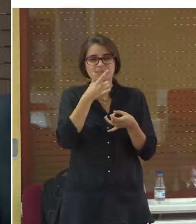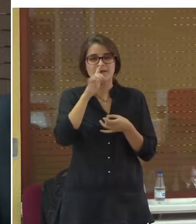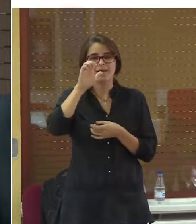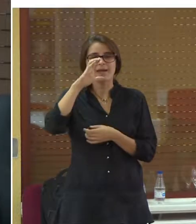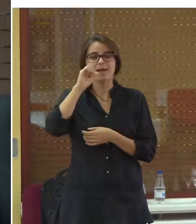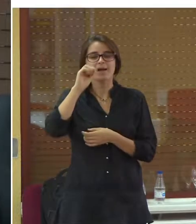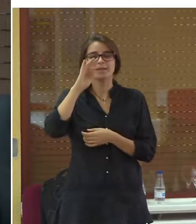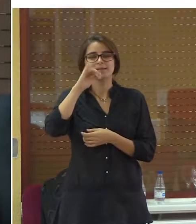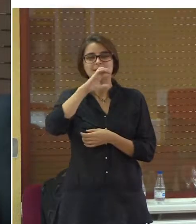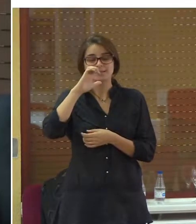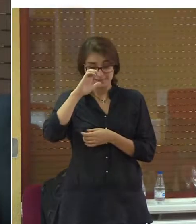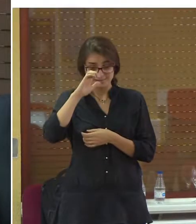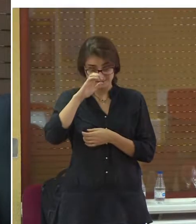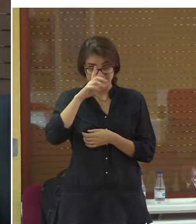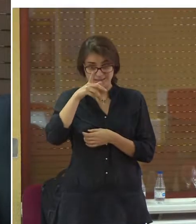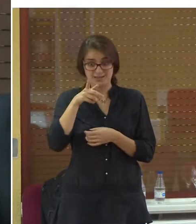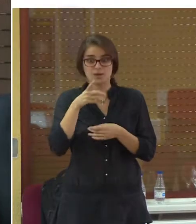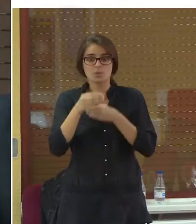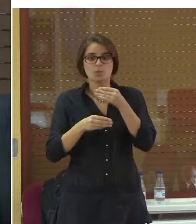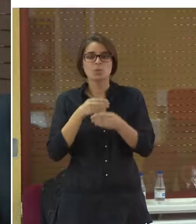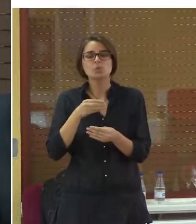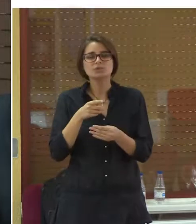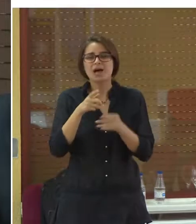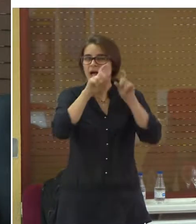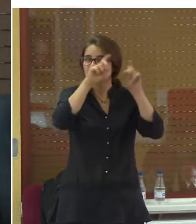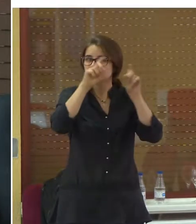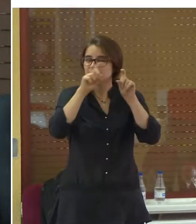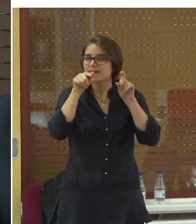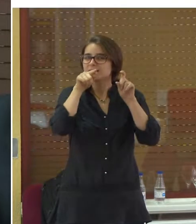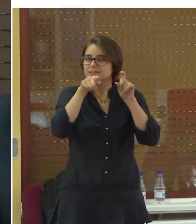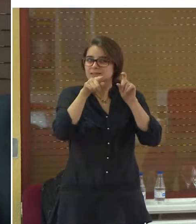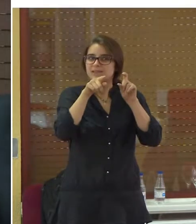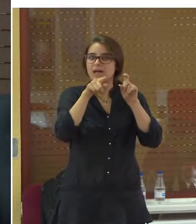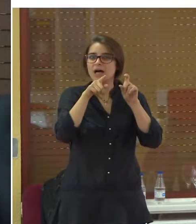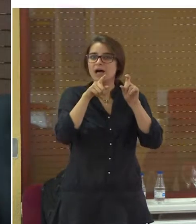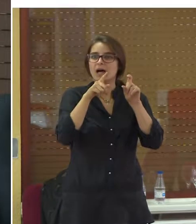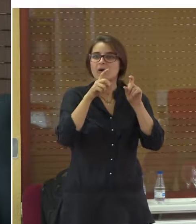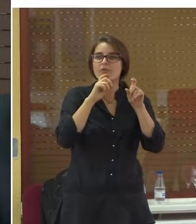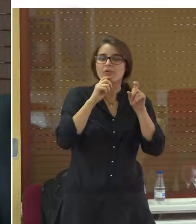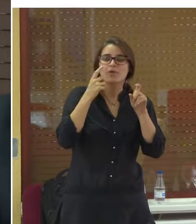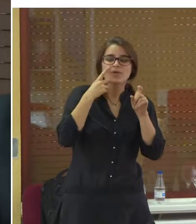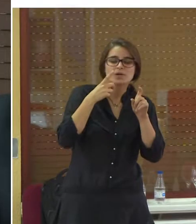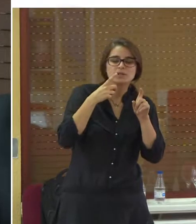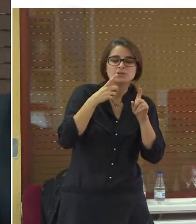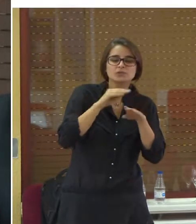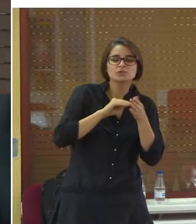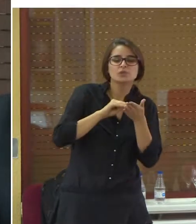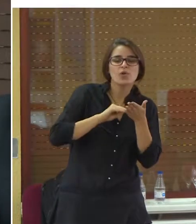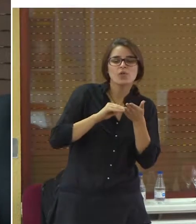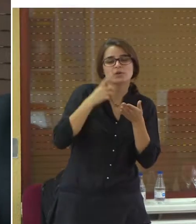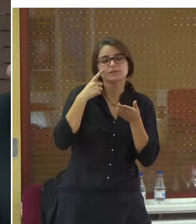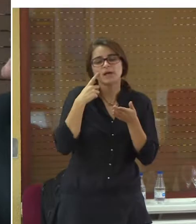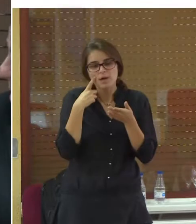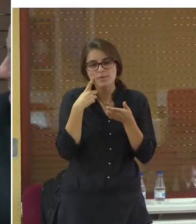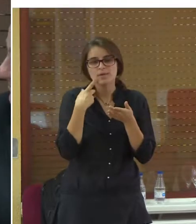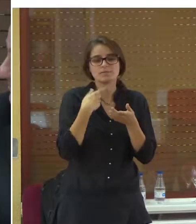the entities that are cooperating with the CATIC, how did they handle this situation, like giving an iPad or any